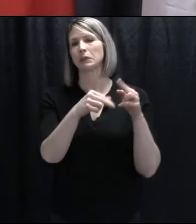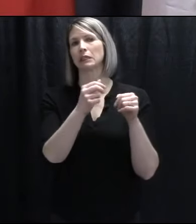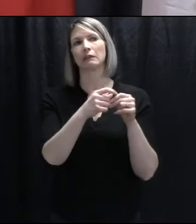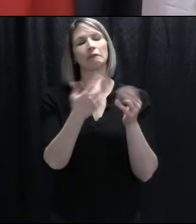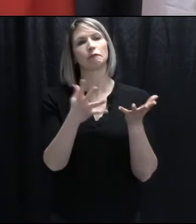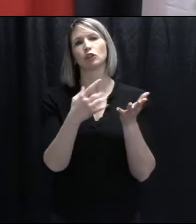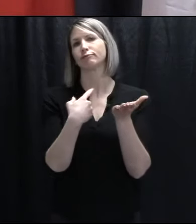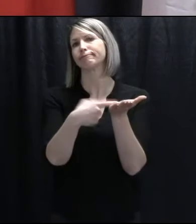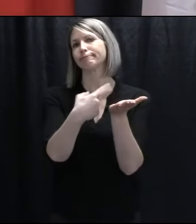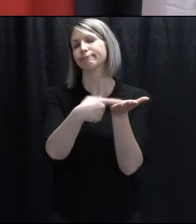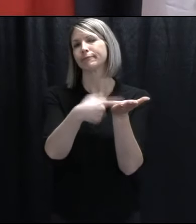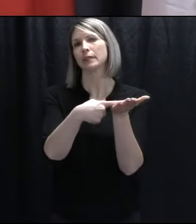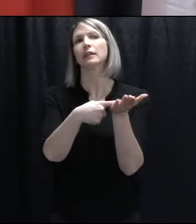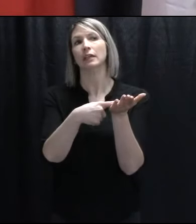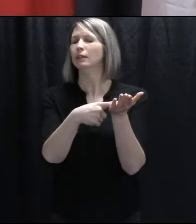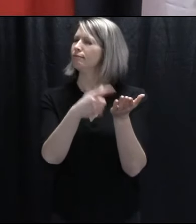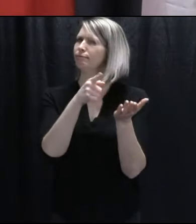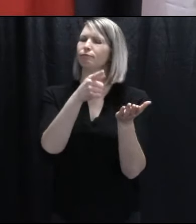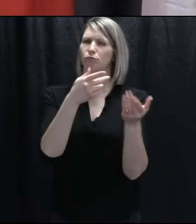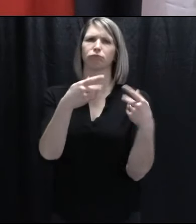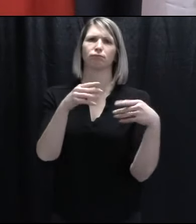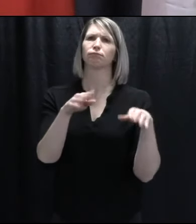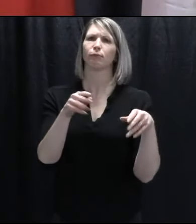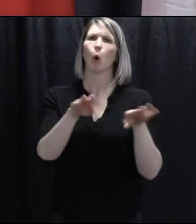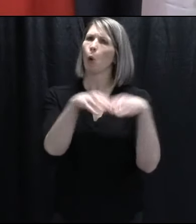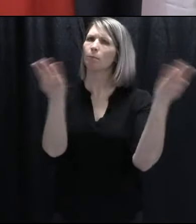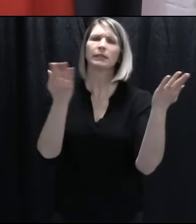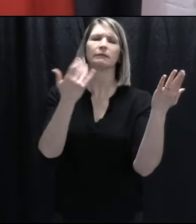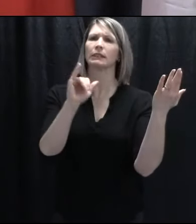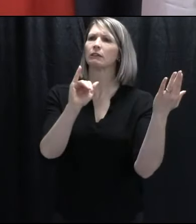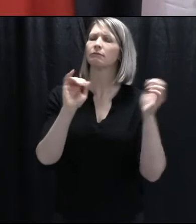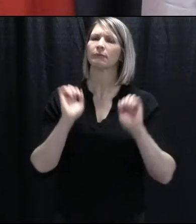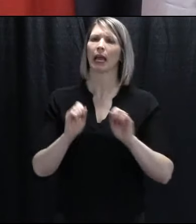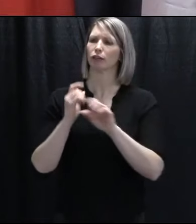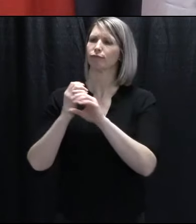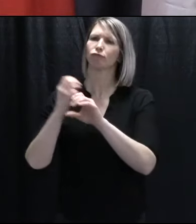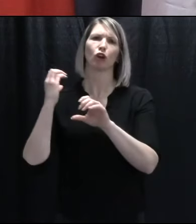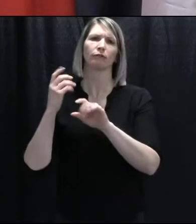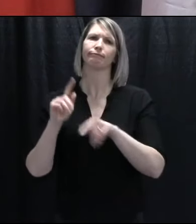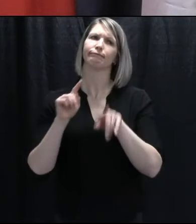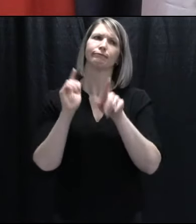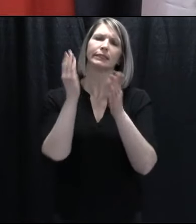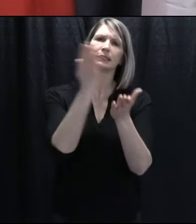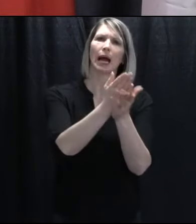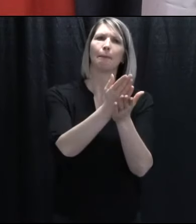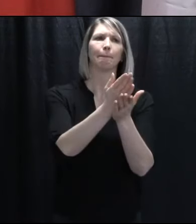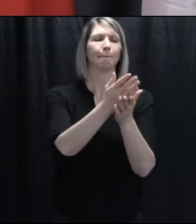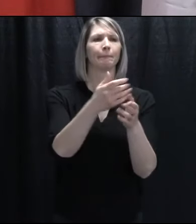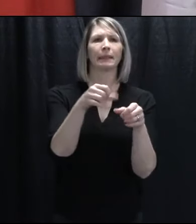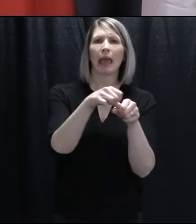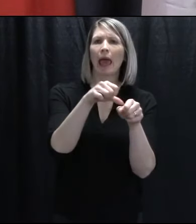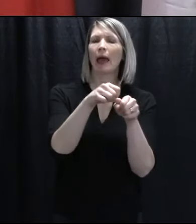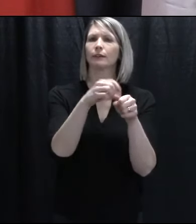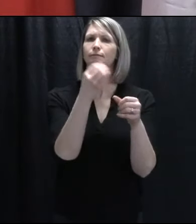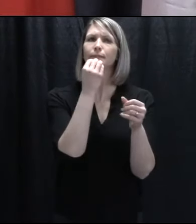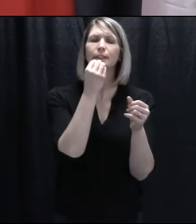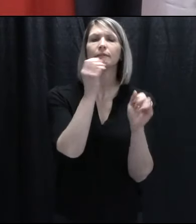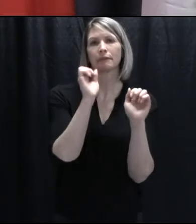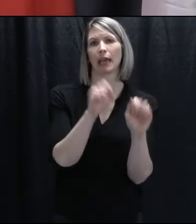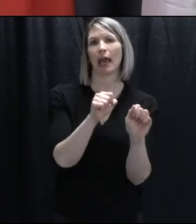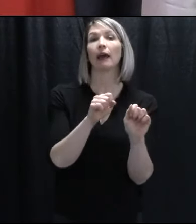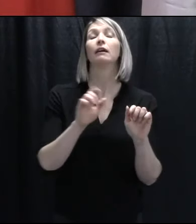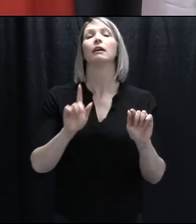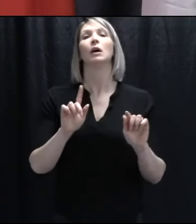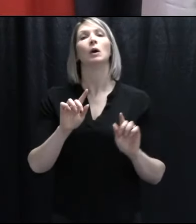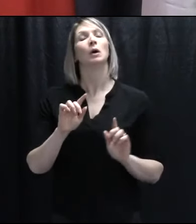plus limited amounts of food available to the trucking industry and others as well. The idea here with the Salvation Army, when we